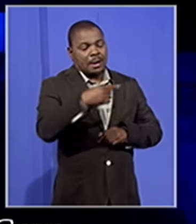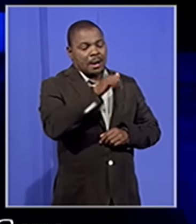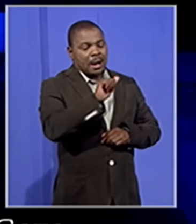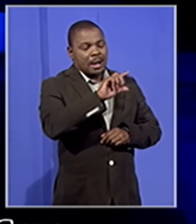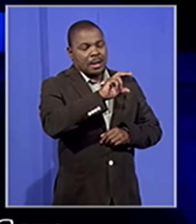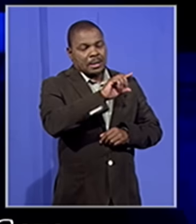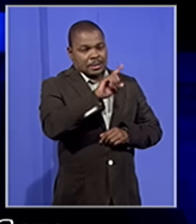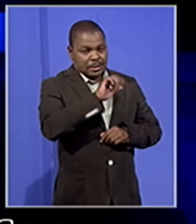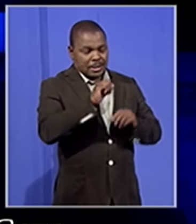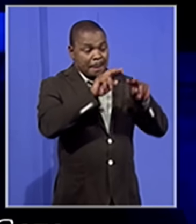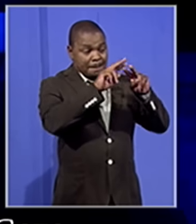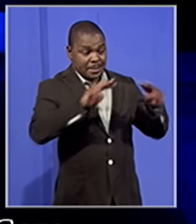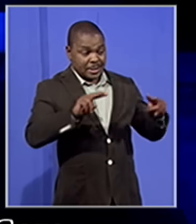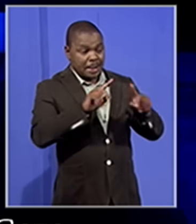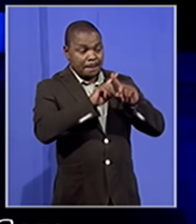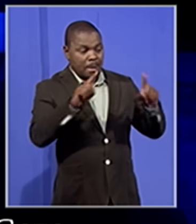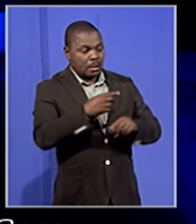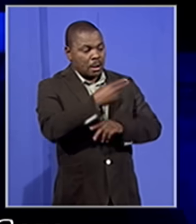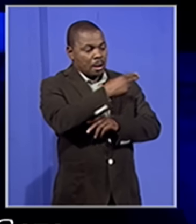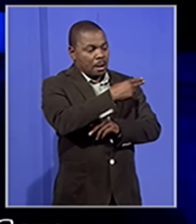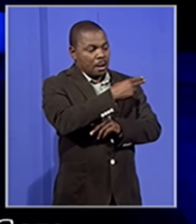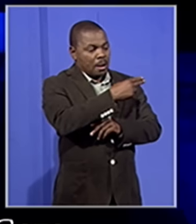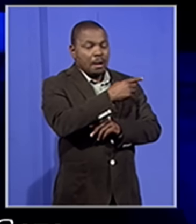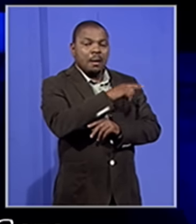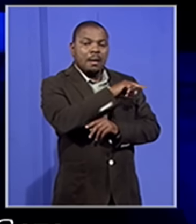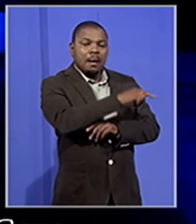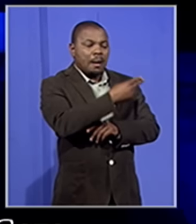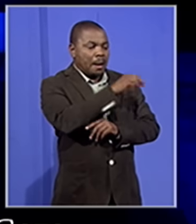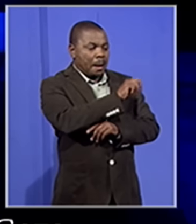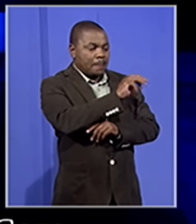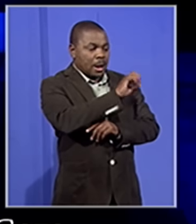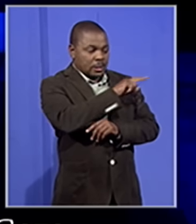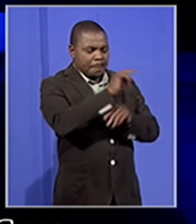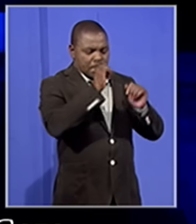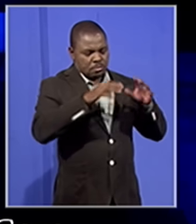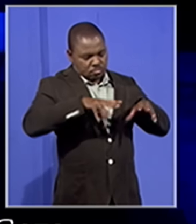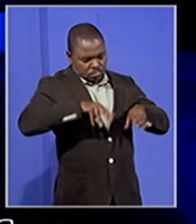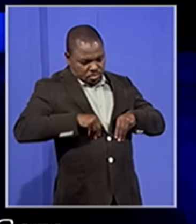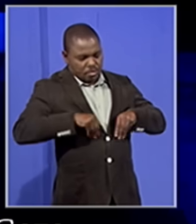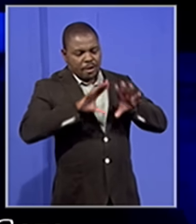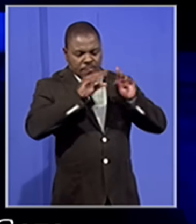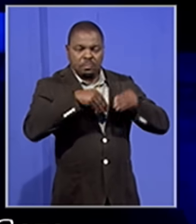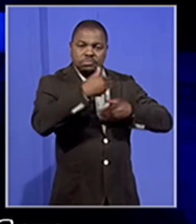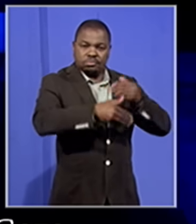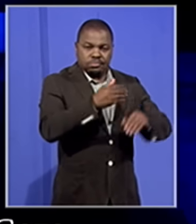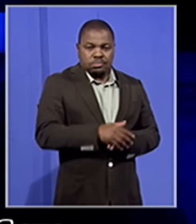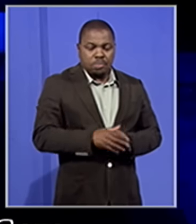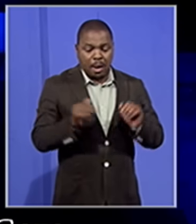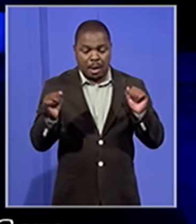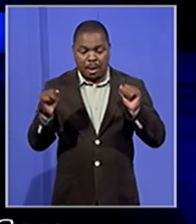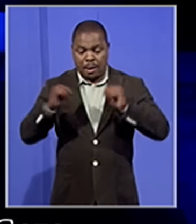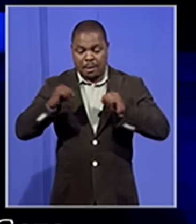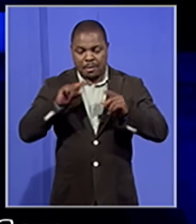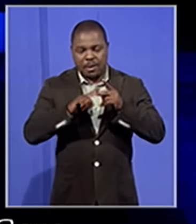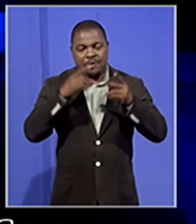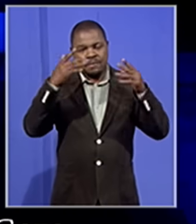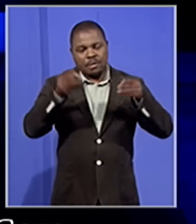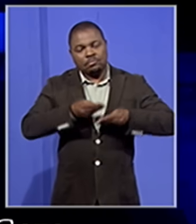e se karolo ya ditherisano tsena e tlameha ho amohela kgatelopele e kgathilweng. Tumellano ena e phatlaladitswe White